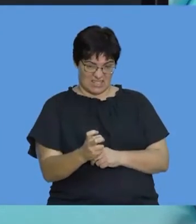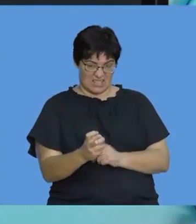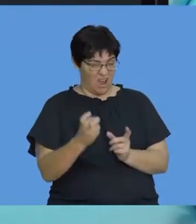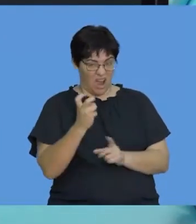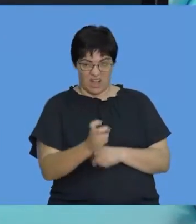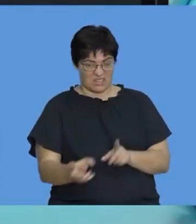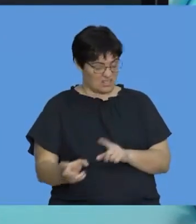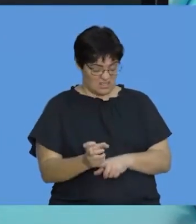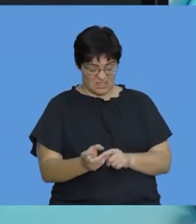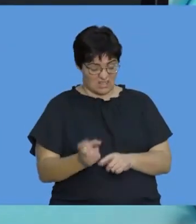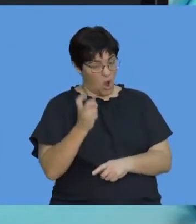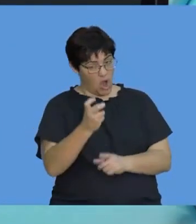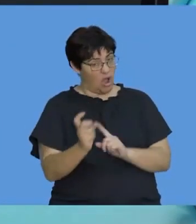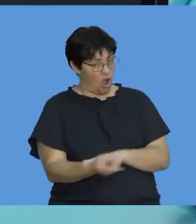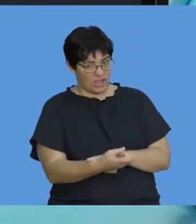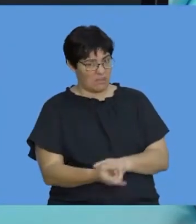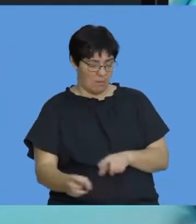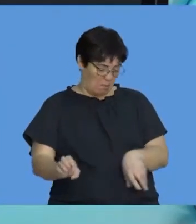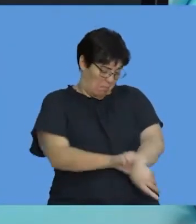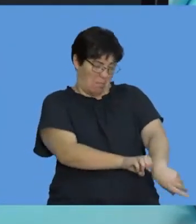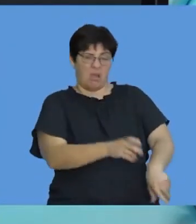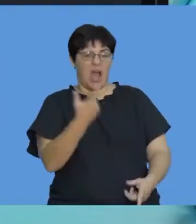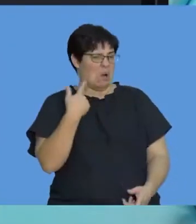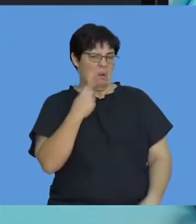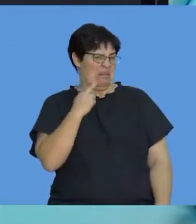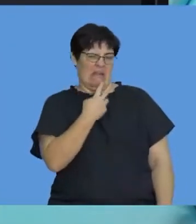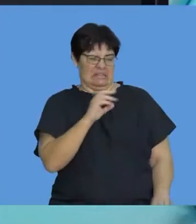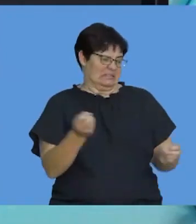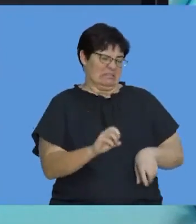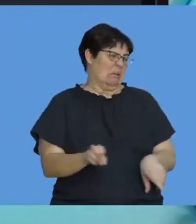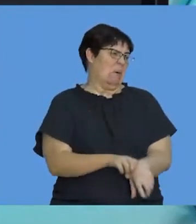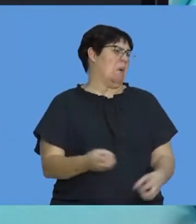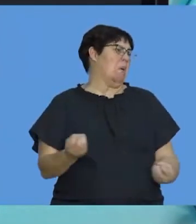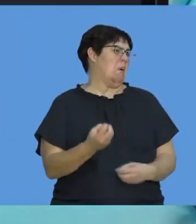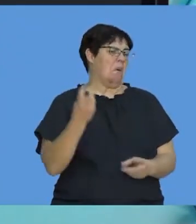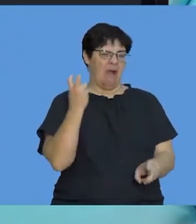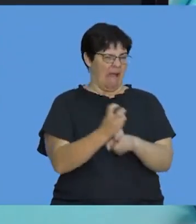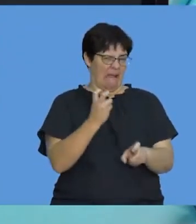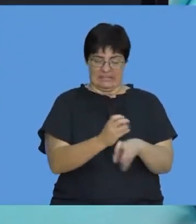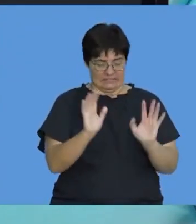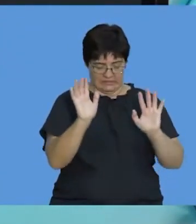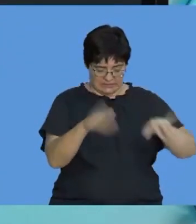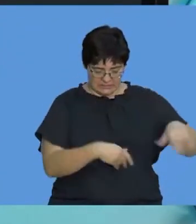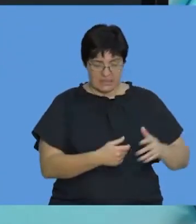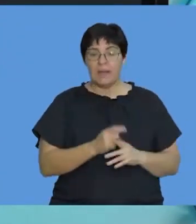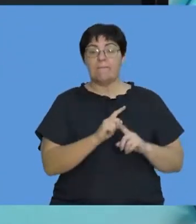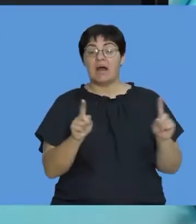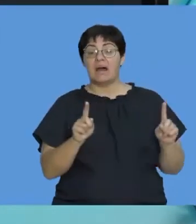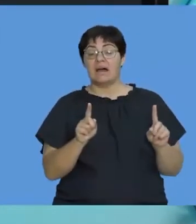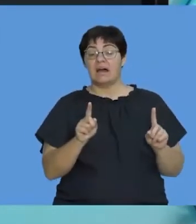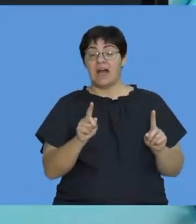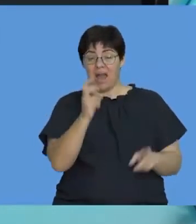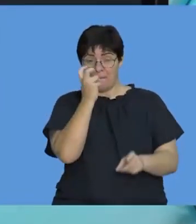you can get one harder than a hockey ball, I have to be honest. I have been hit with one of those. It's not nice because they're hard and